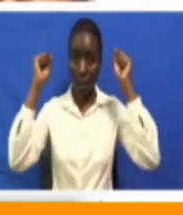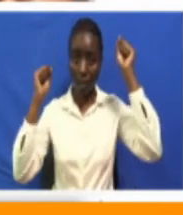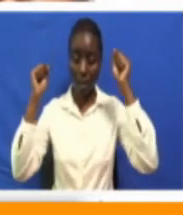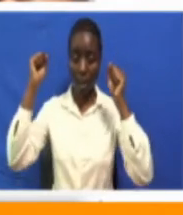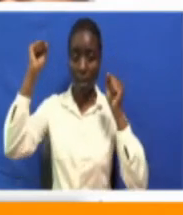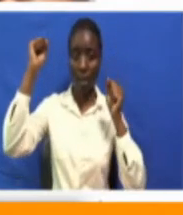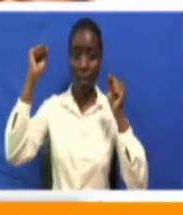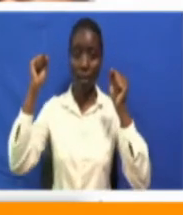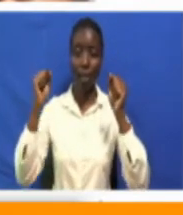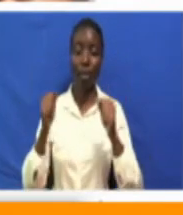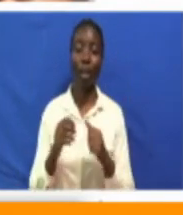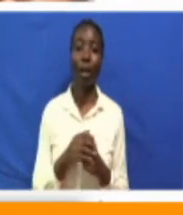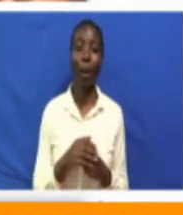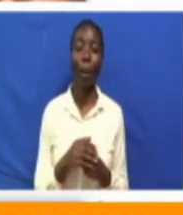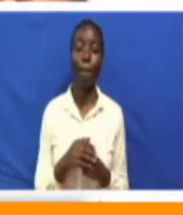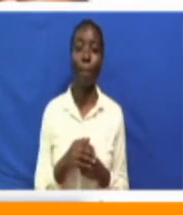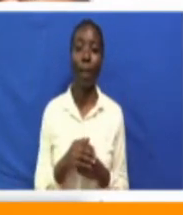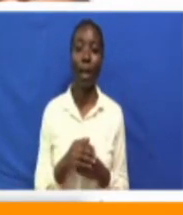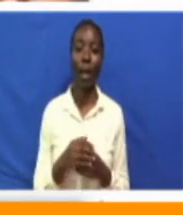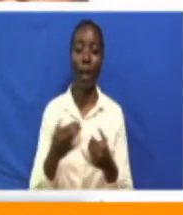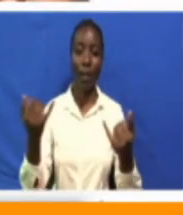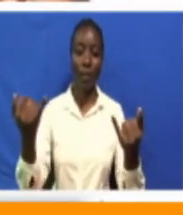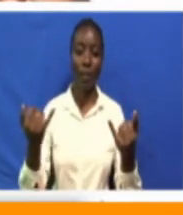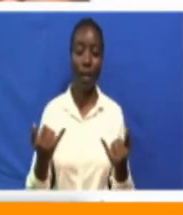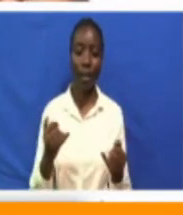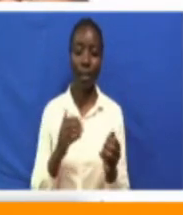the Pastoral office